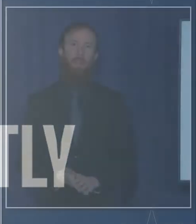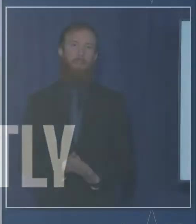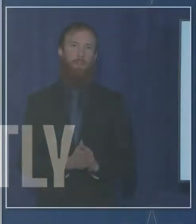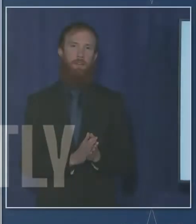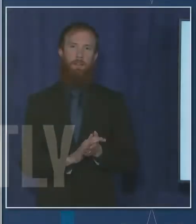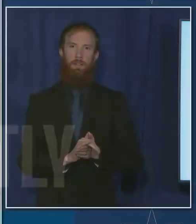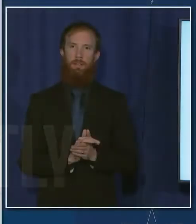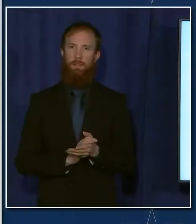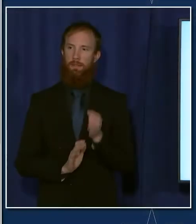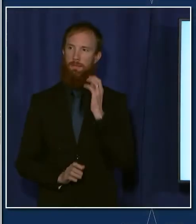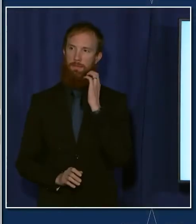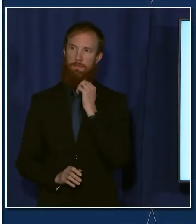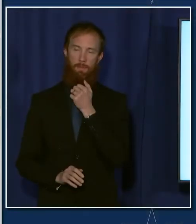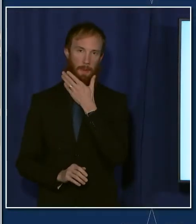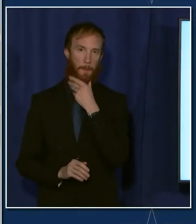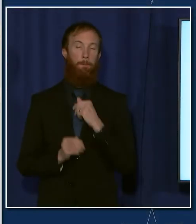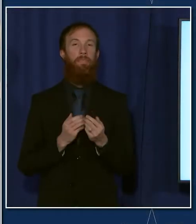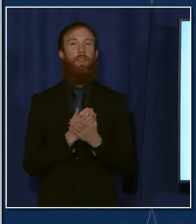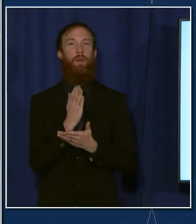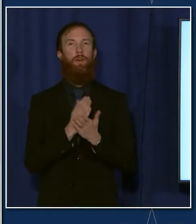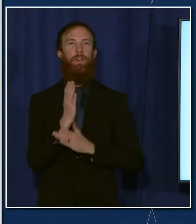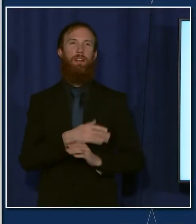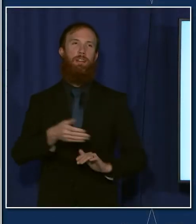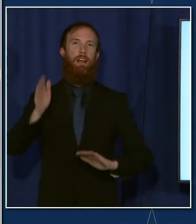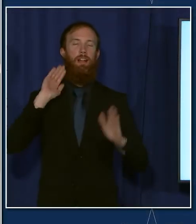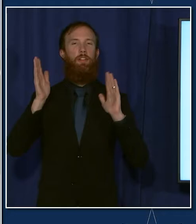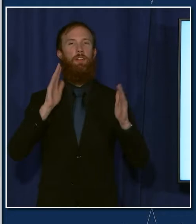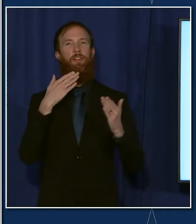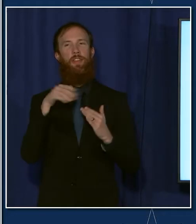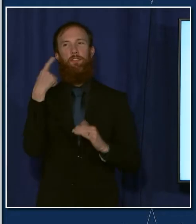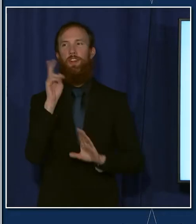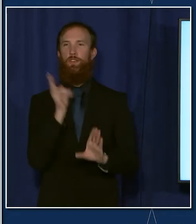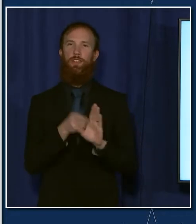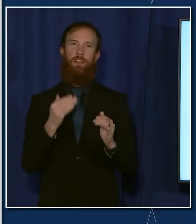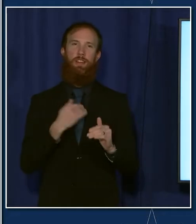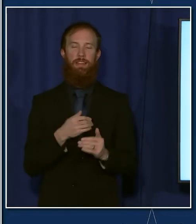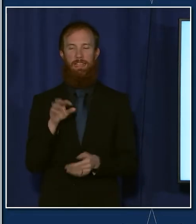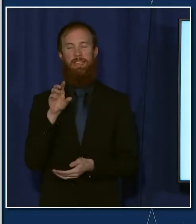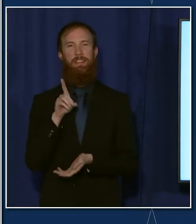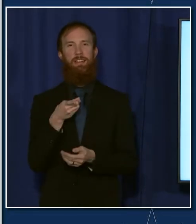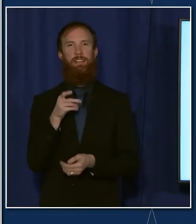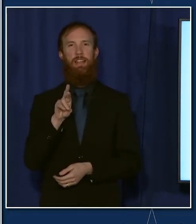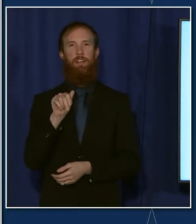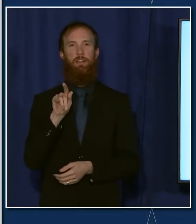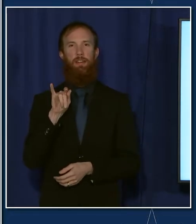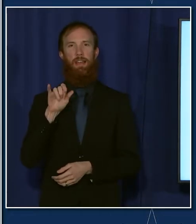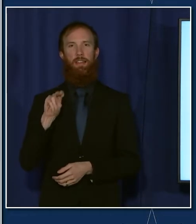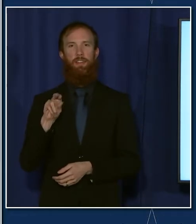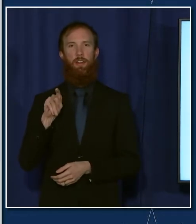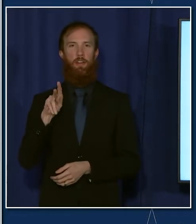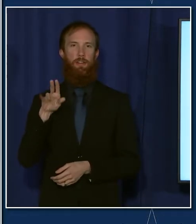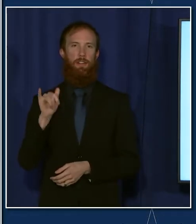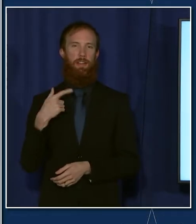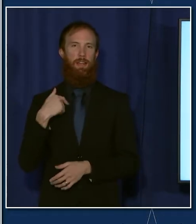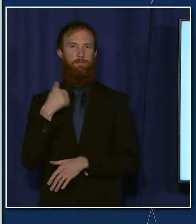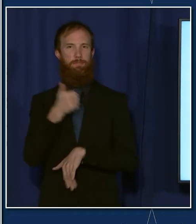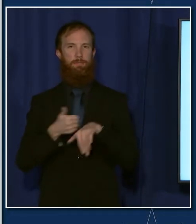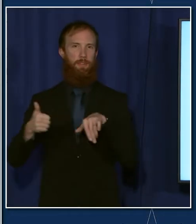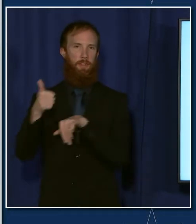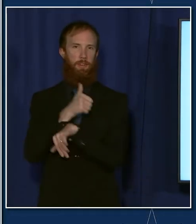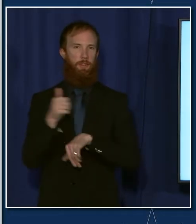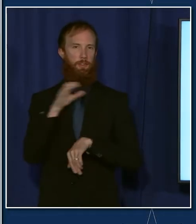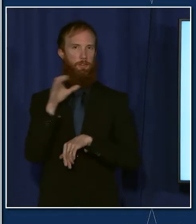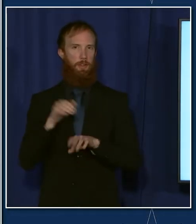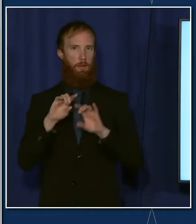right. Absolutely. Hello, thanks for joining. I'm Dr. Allison Arwady, Commissioner at the Chicago Department of Public Health.